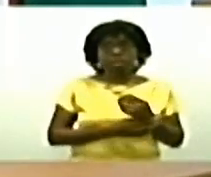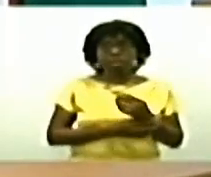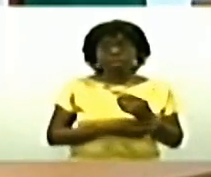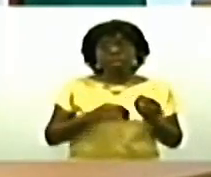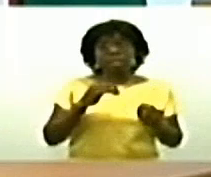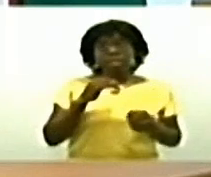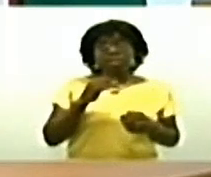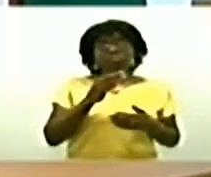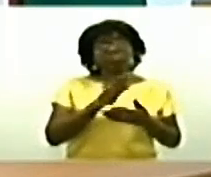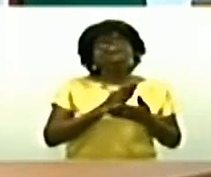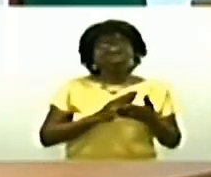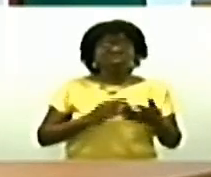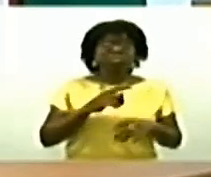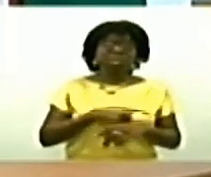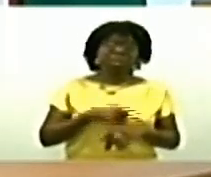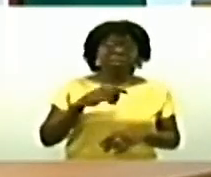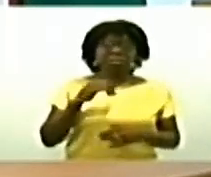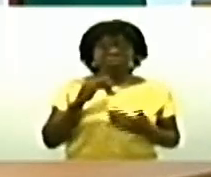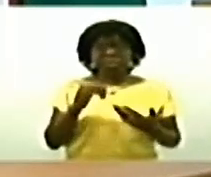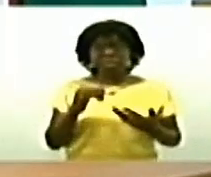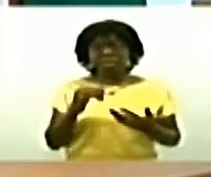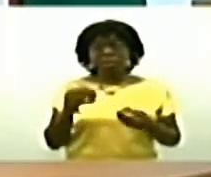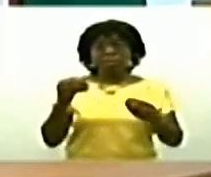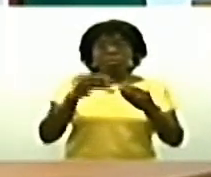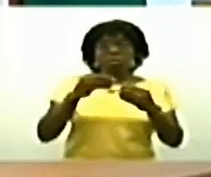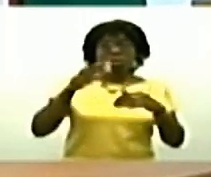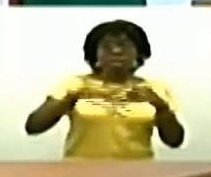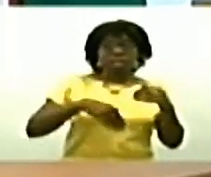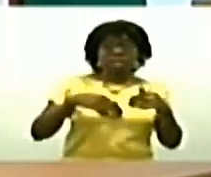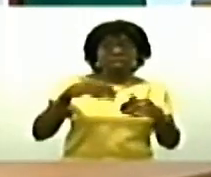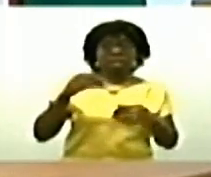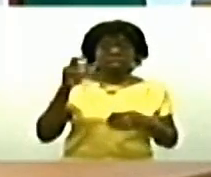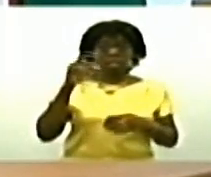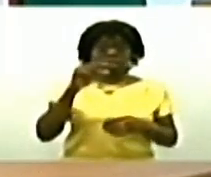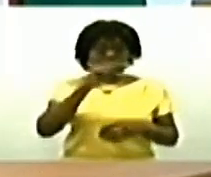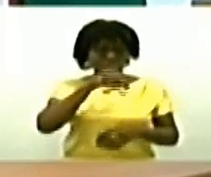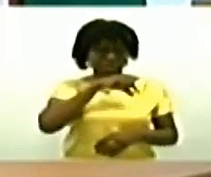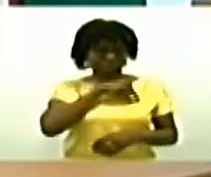in some instances is more than a qualified teacher.